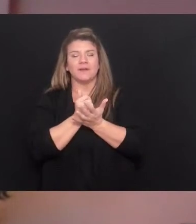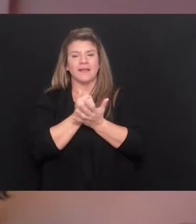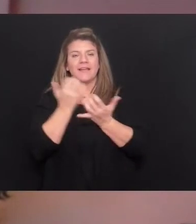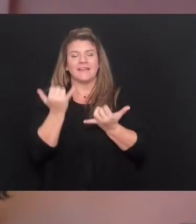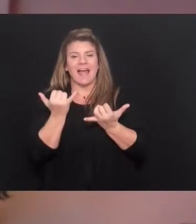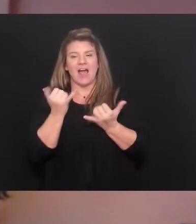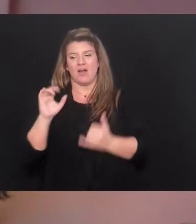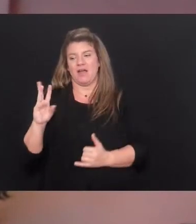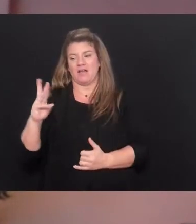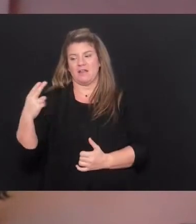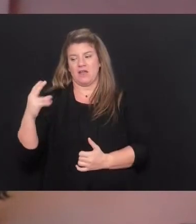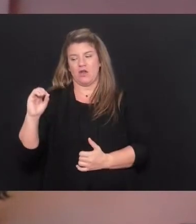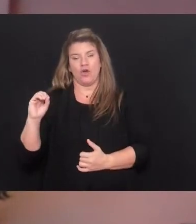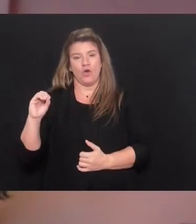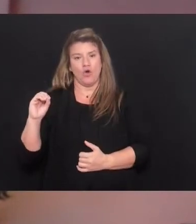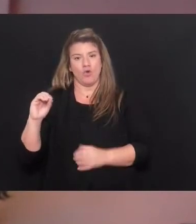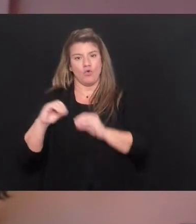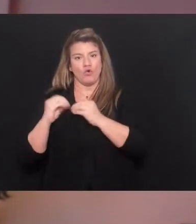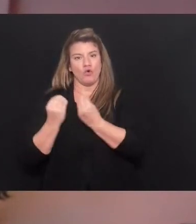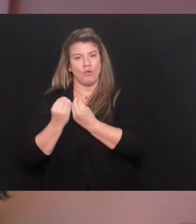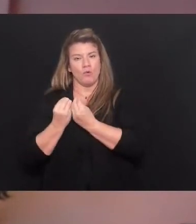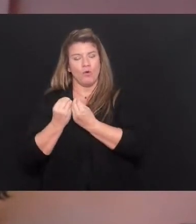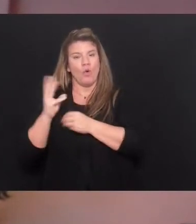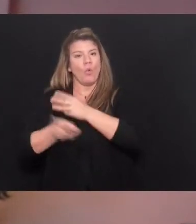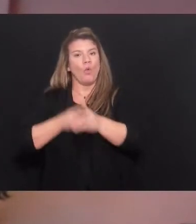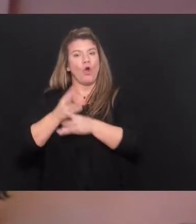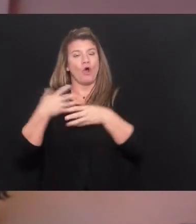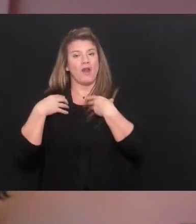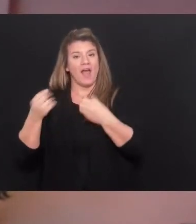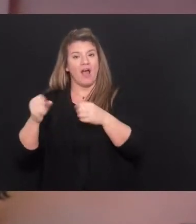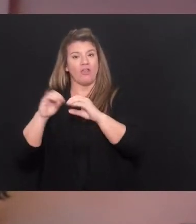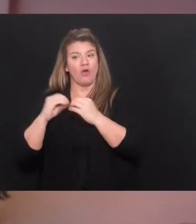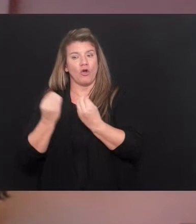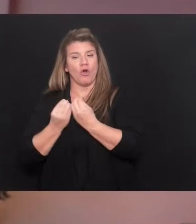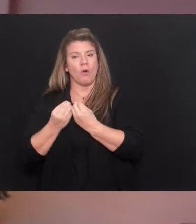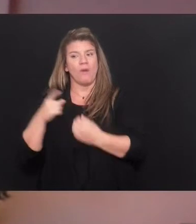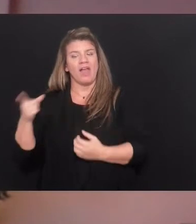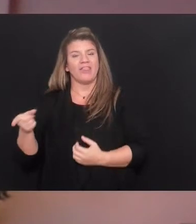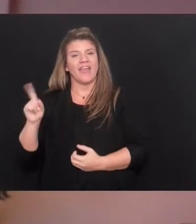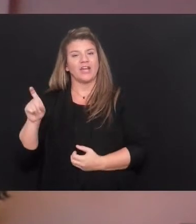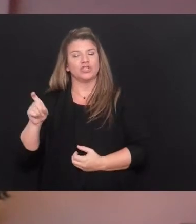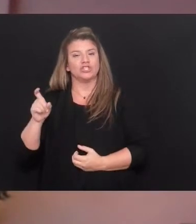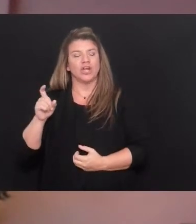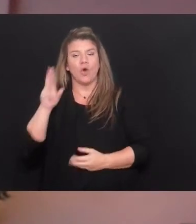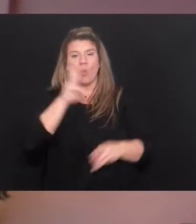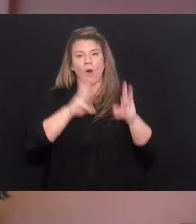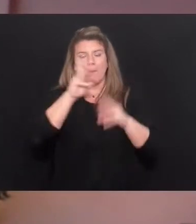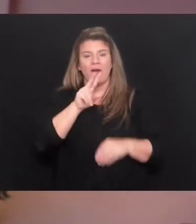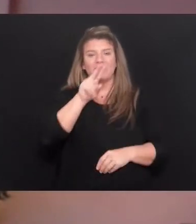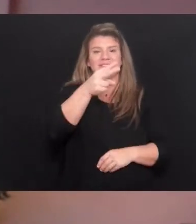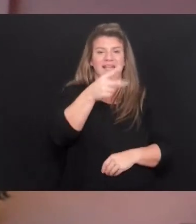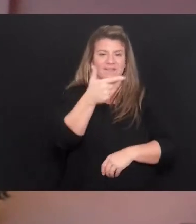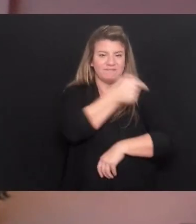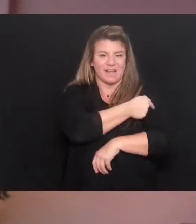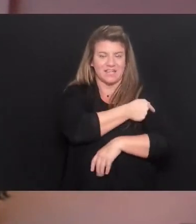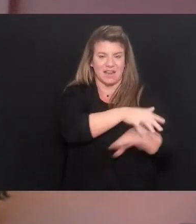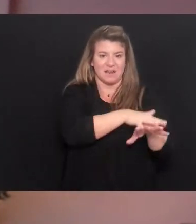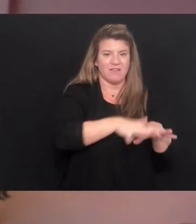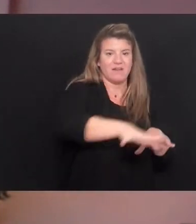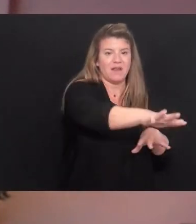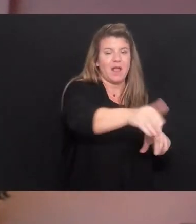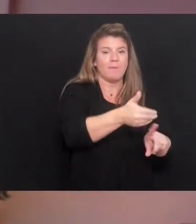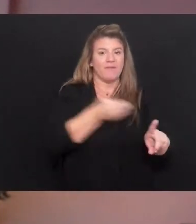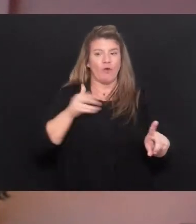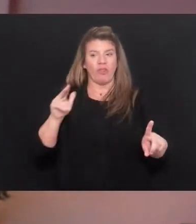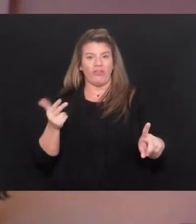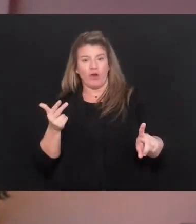should be immunizing people with first and second vaccines before we immunize with third vaccines. If we were limited by vaccines,